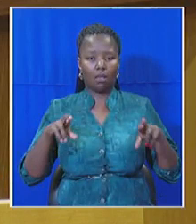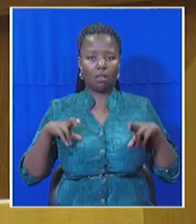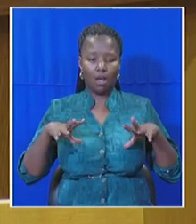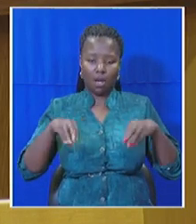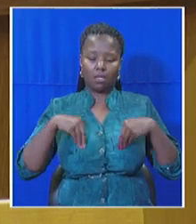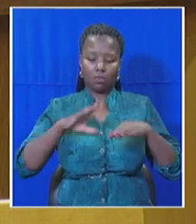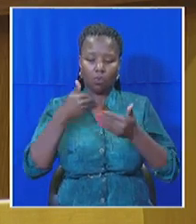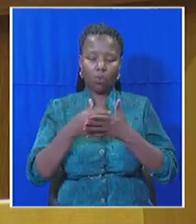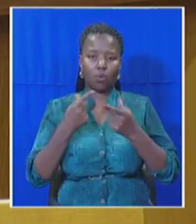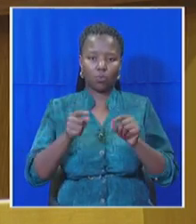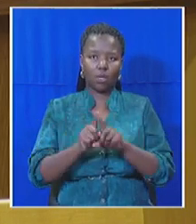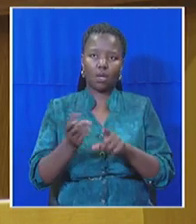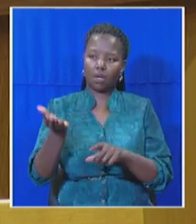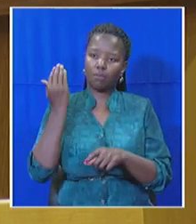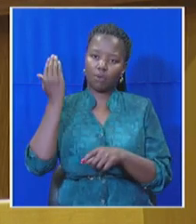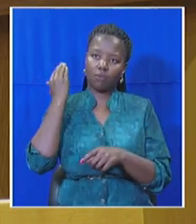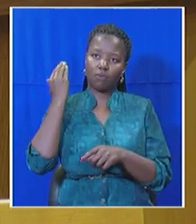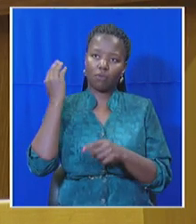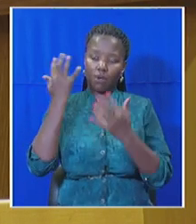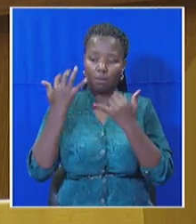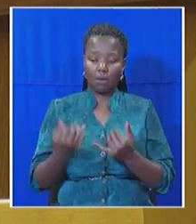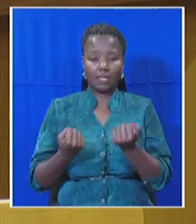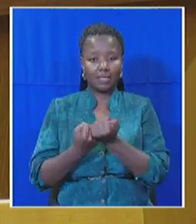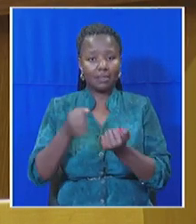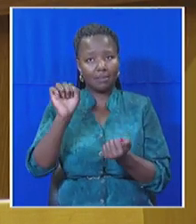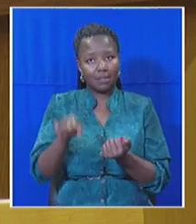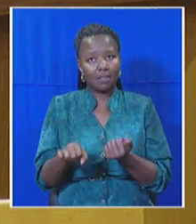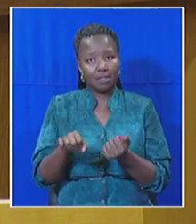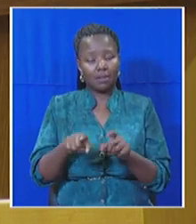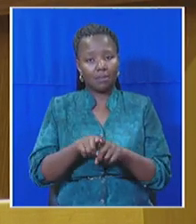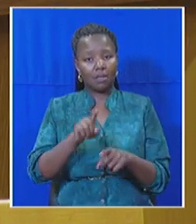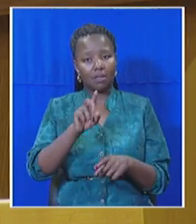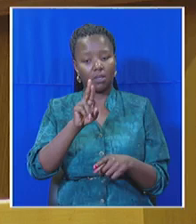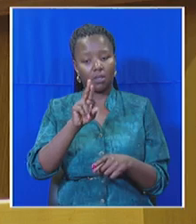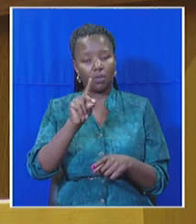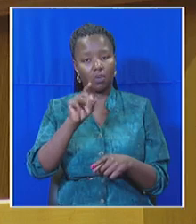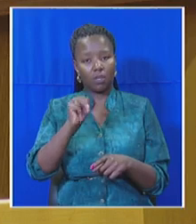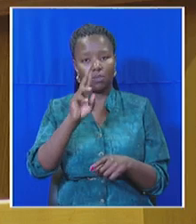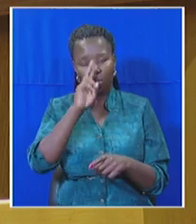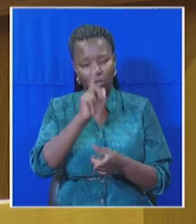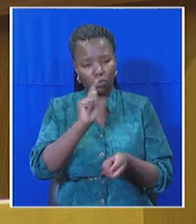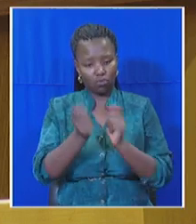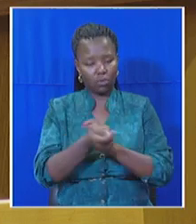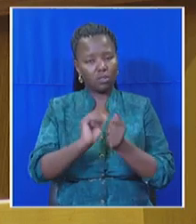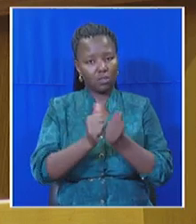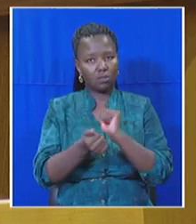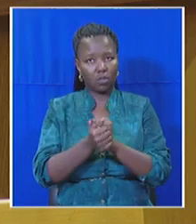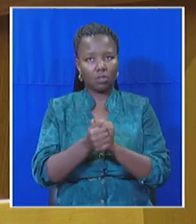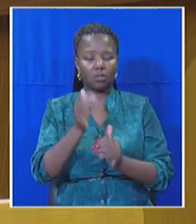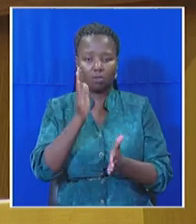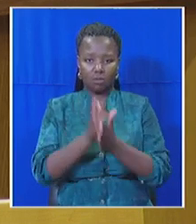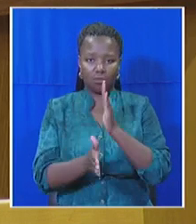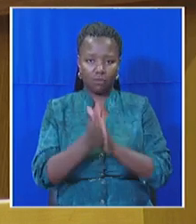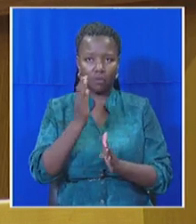as in the past. All the budget we support, as UTM, but we have got to transform our sport. That is the